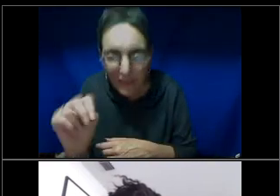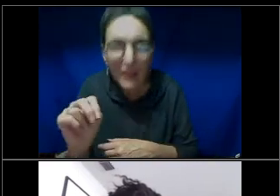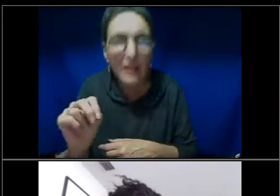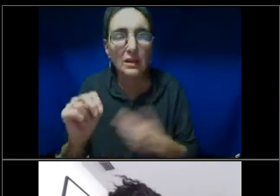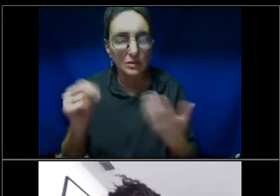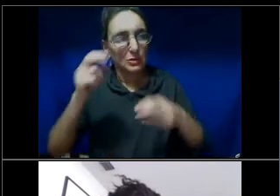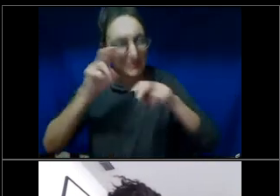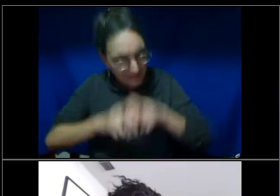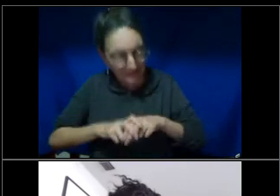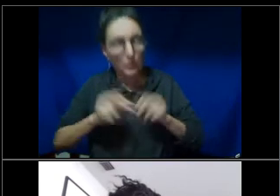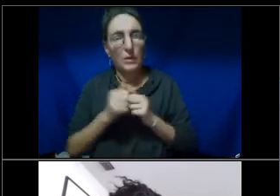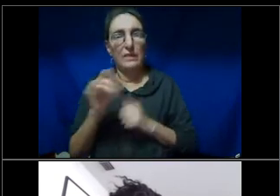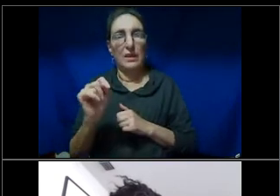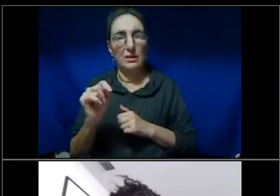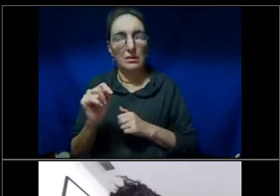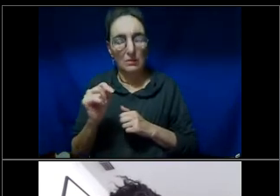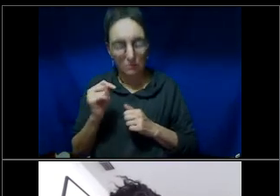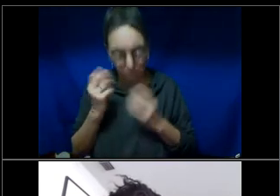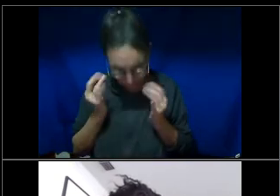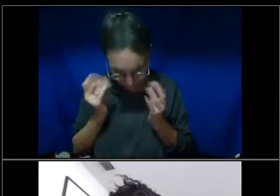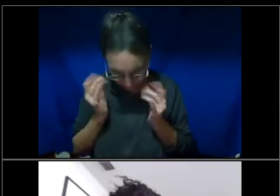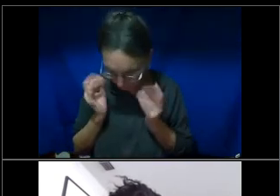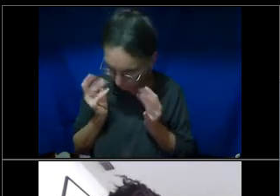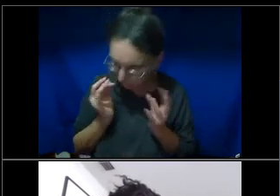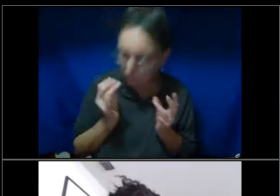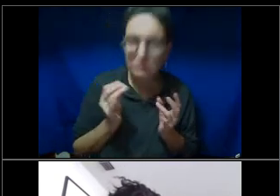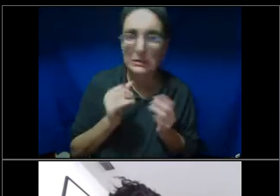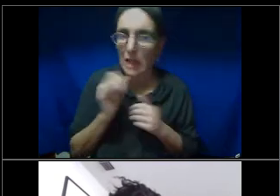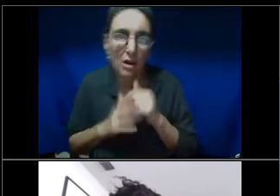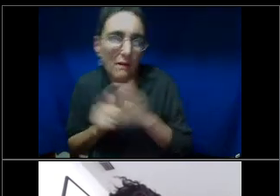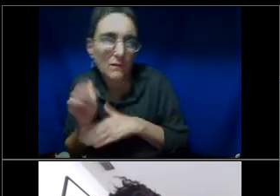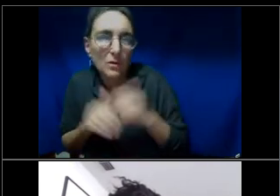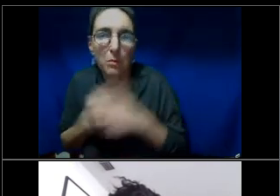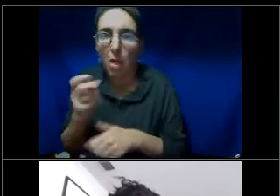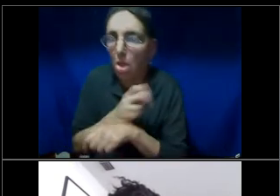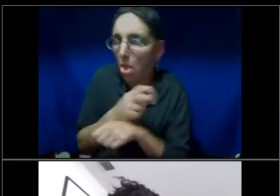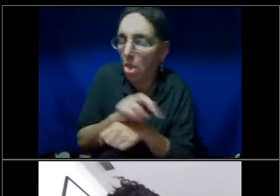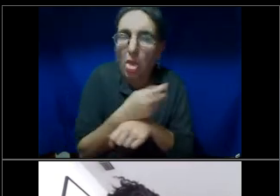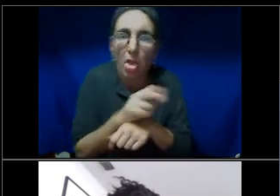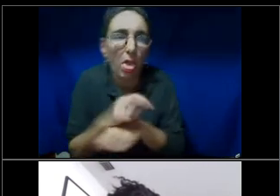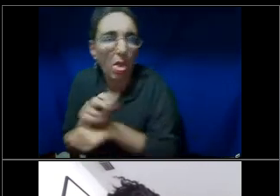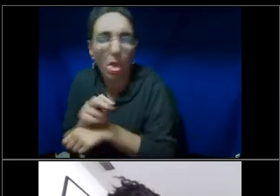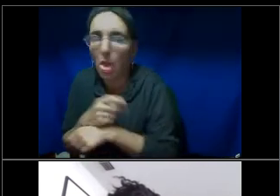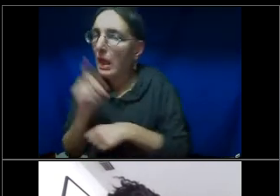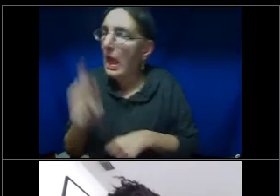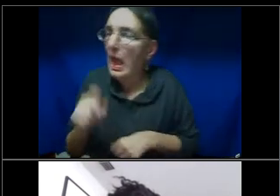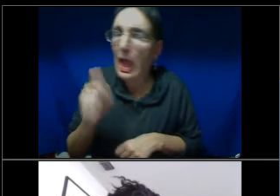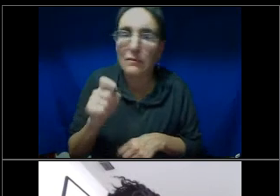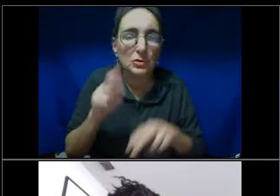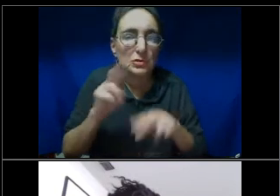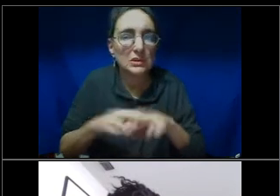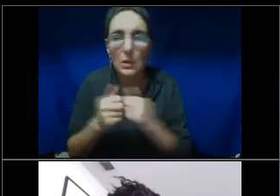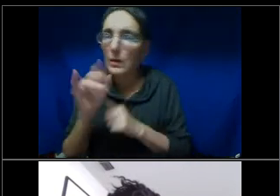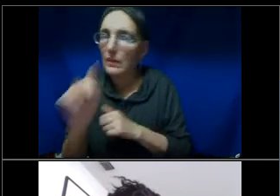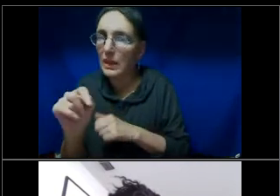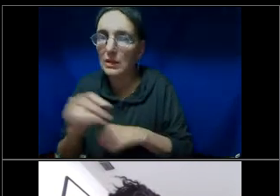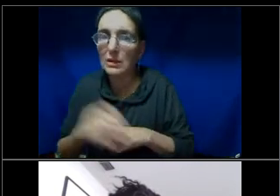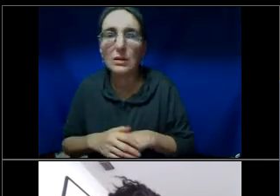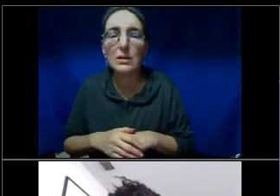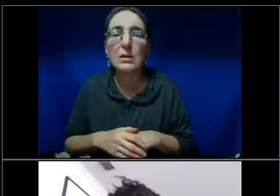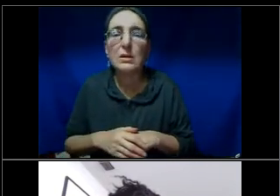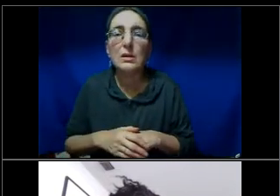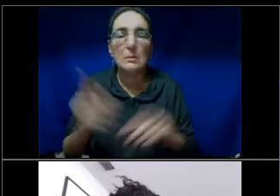it, with the discomfort. Like you have to sit with it. And because one of the things I have seen in advisory committees is people want to jump to